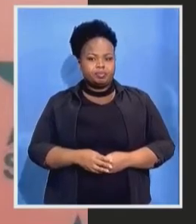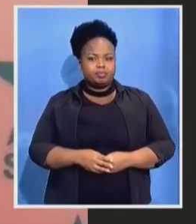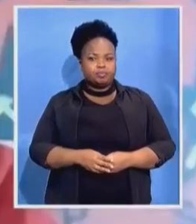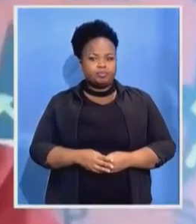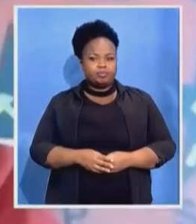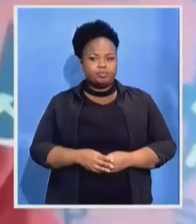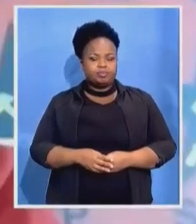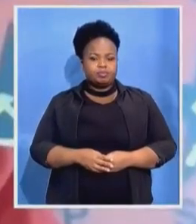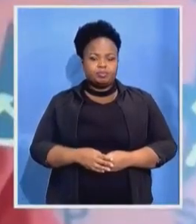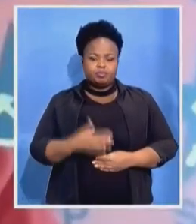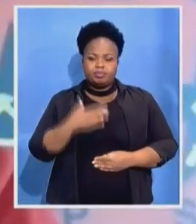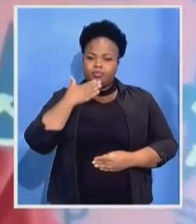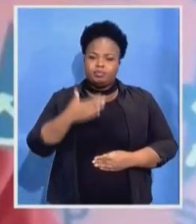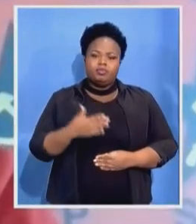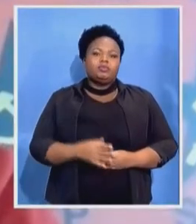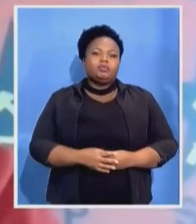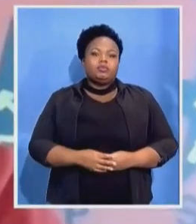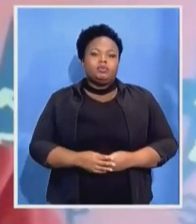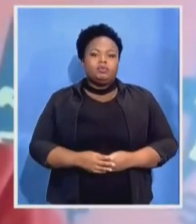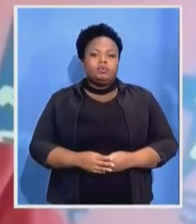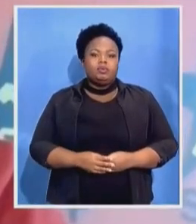Thank you very much,